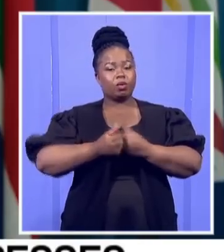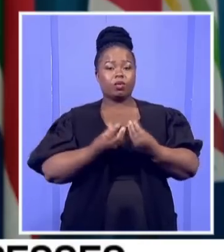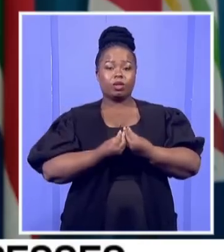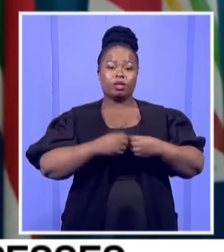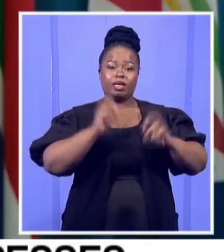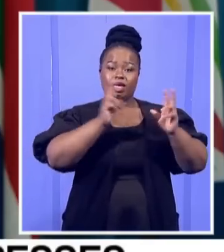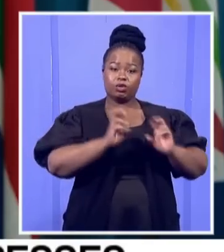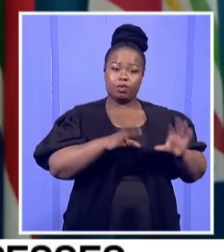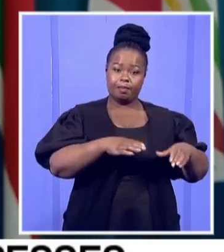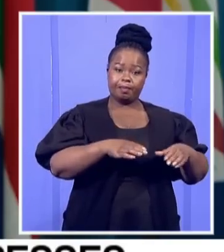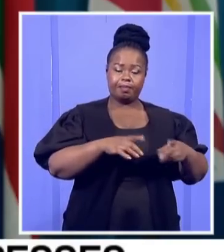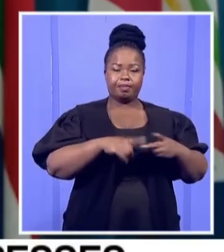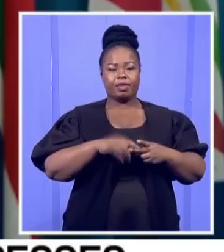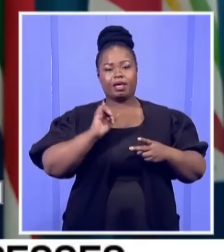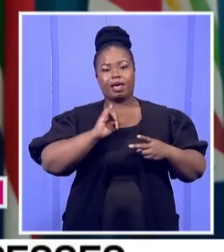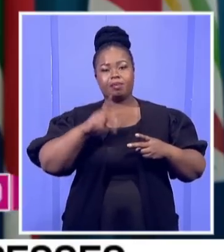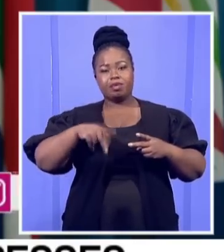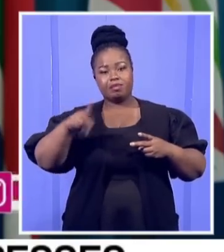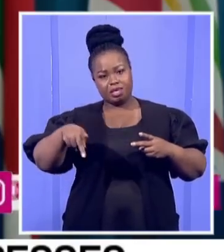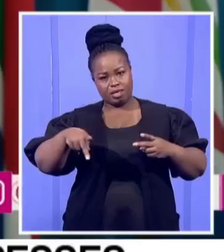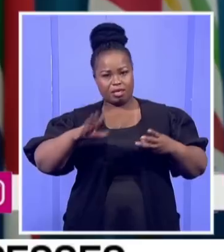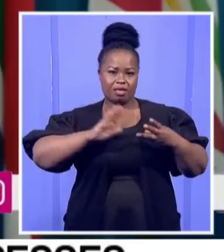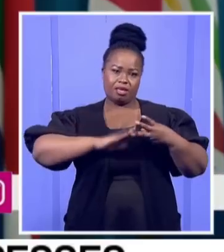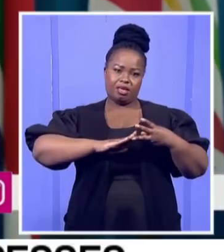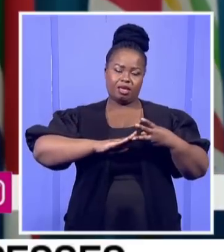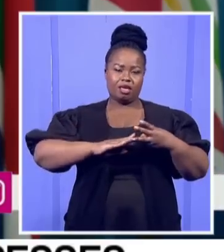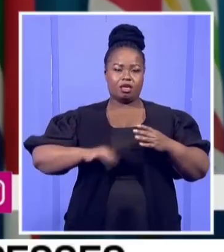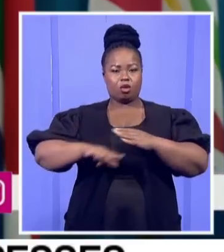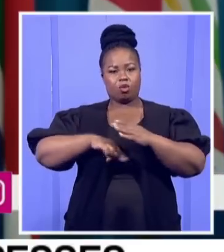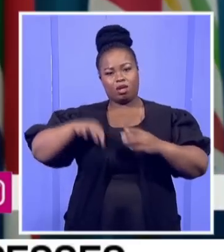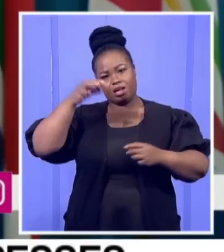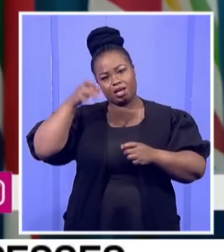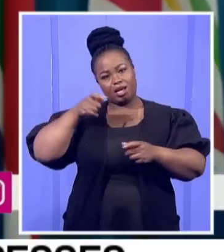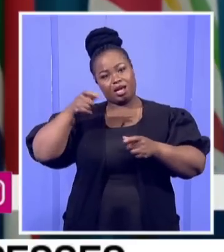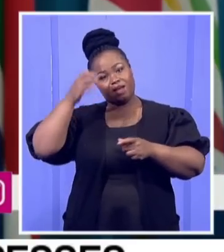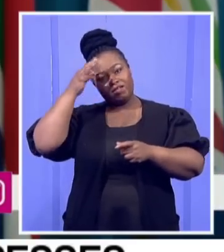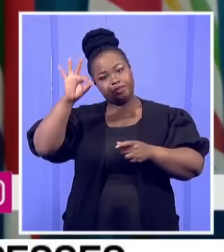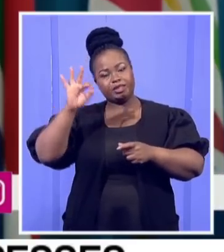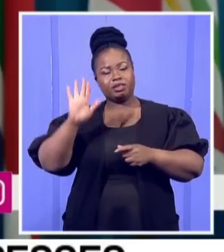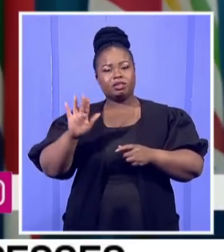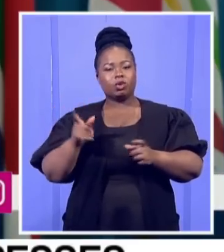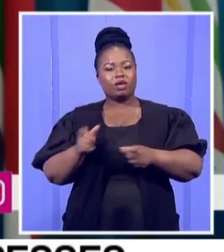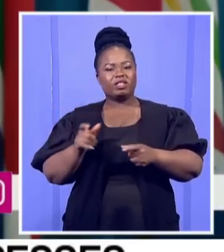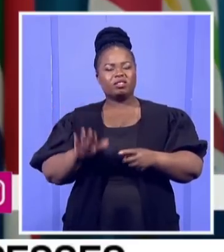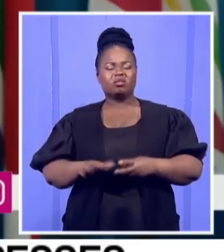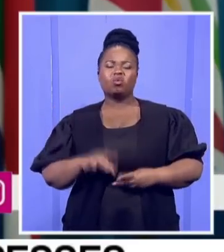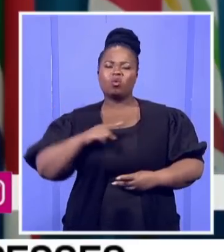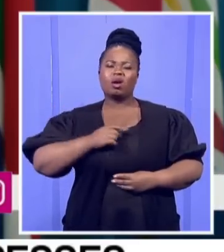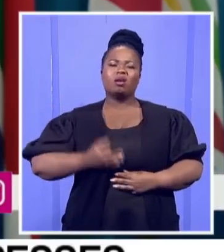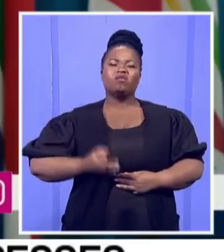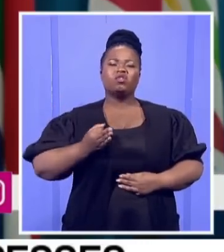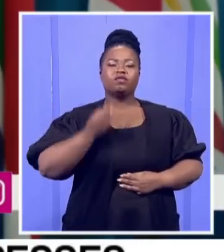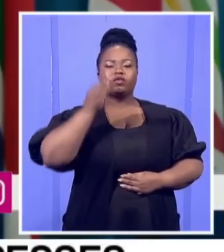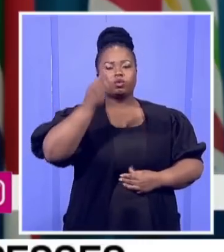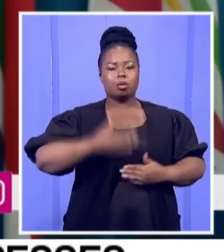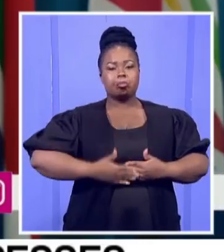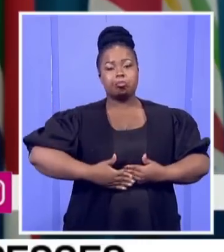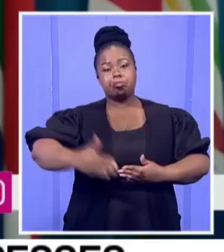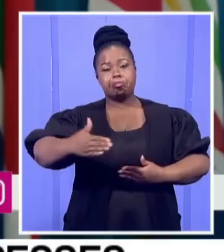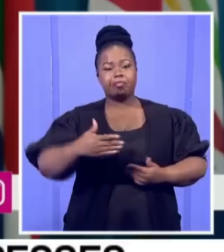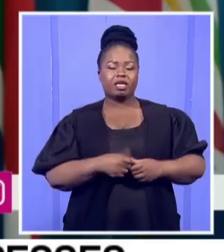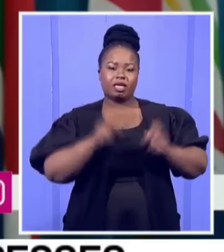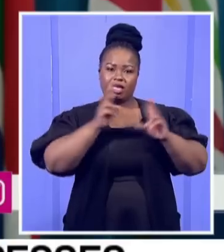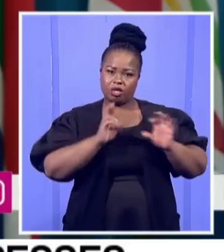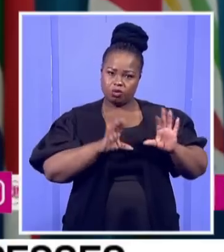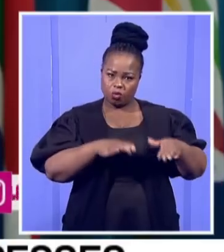Eskom, independent power producers and local governments. Because certainly for the foreseeable immediate future, Eskom is